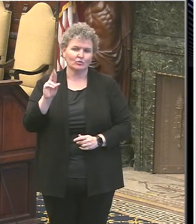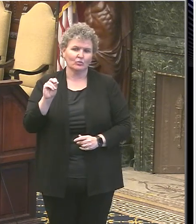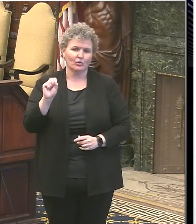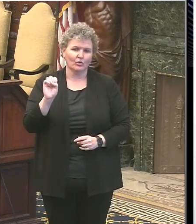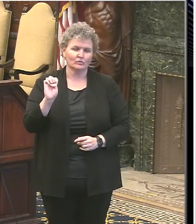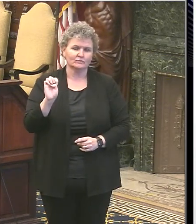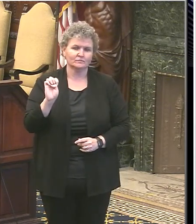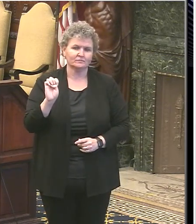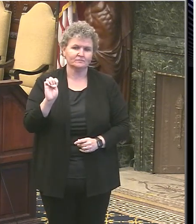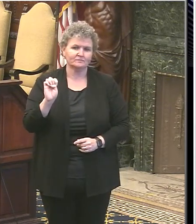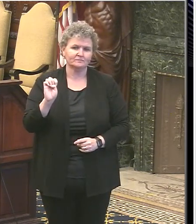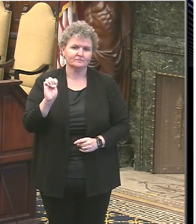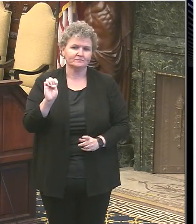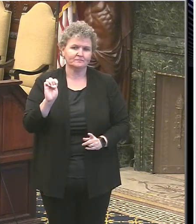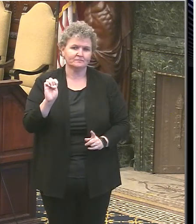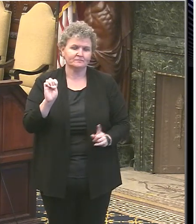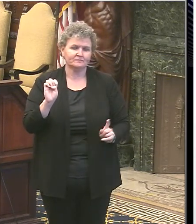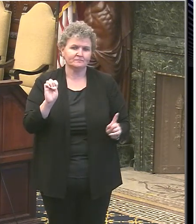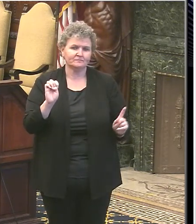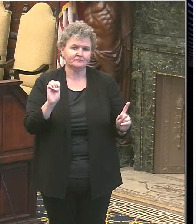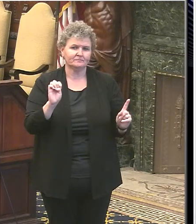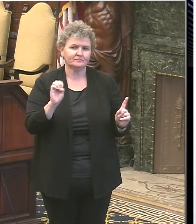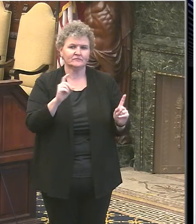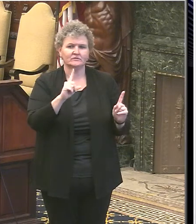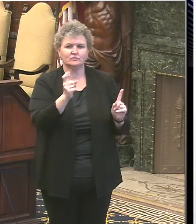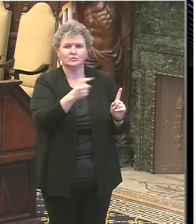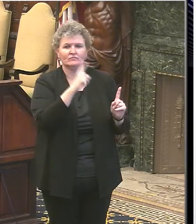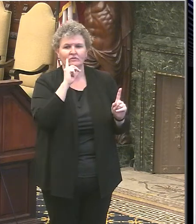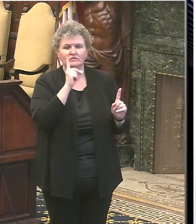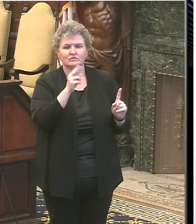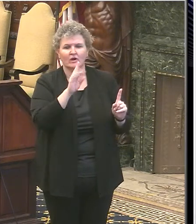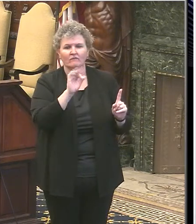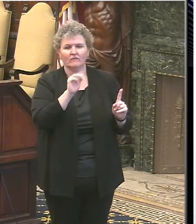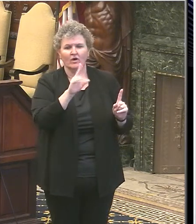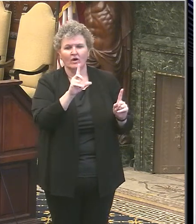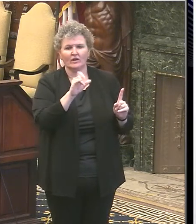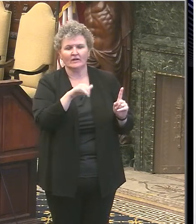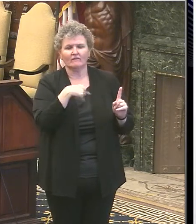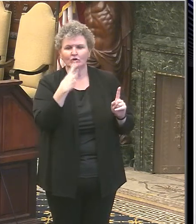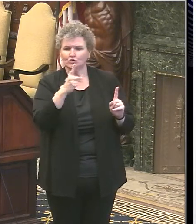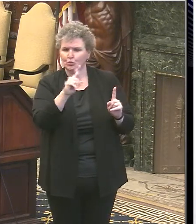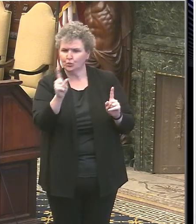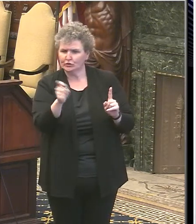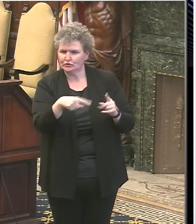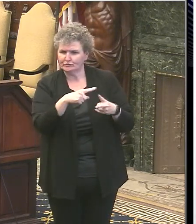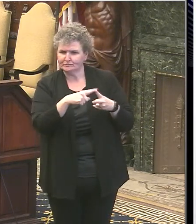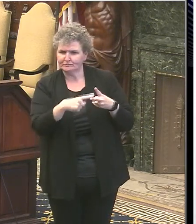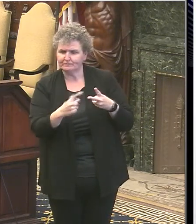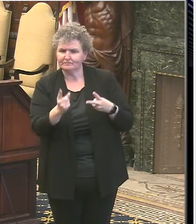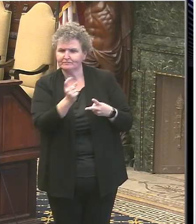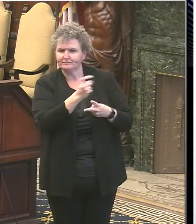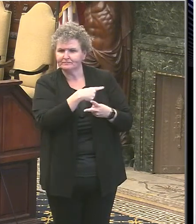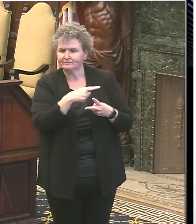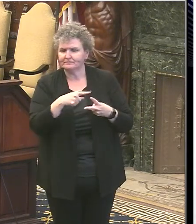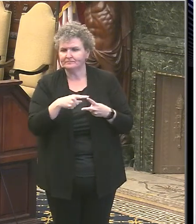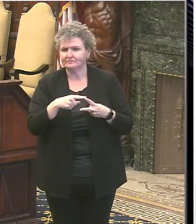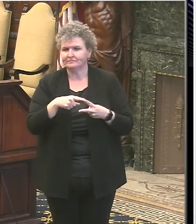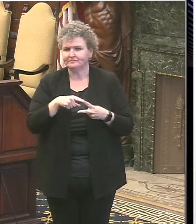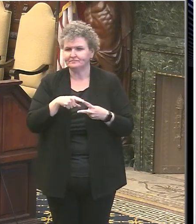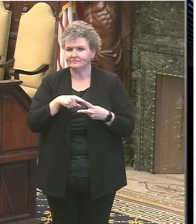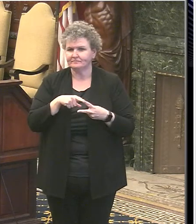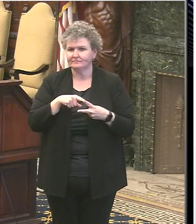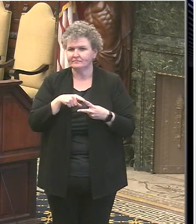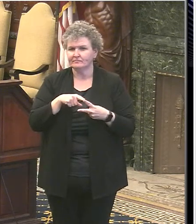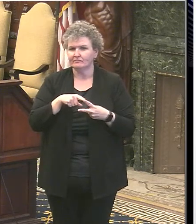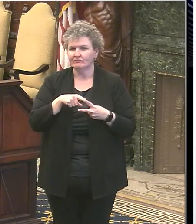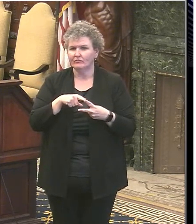Journal. Hi, I have two questions for Dr. Farley. First, I was wondering, why is the health department sending out representatives to educate retailers